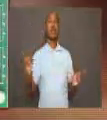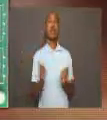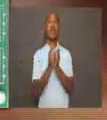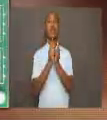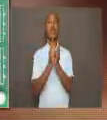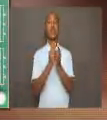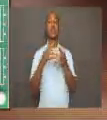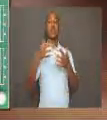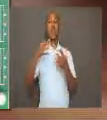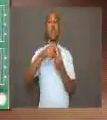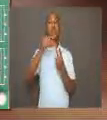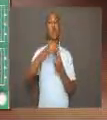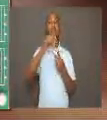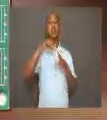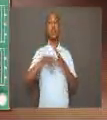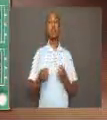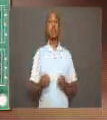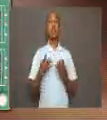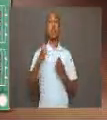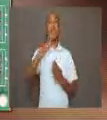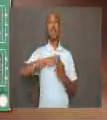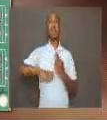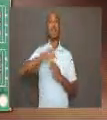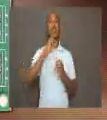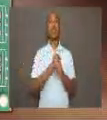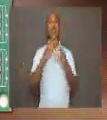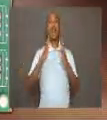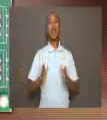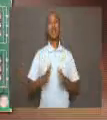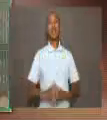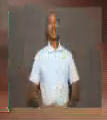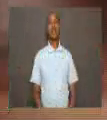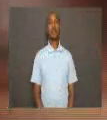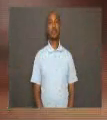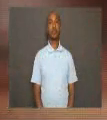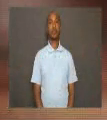the components in many electronic devices.